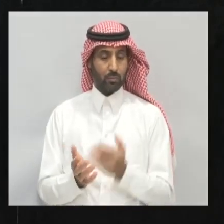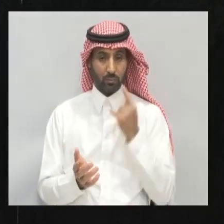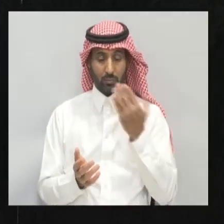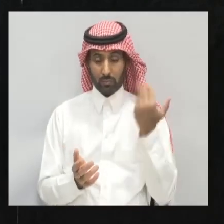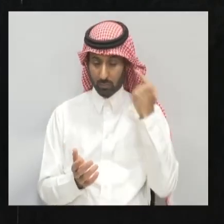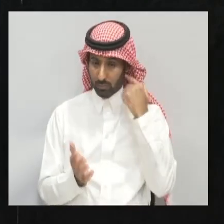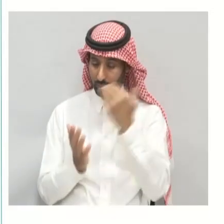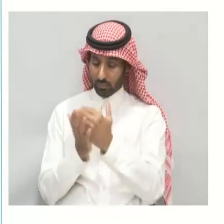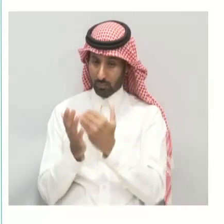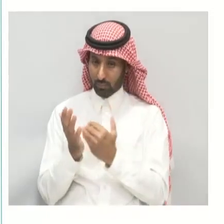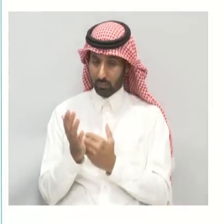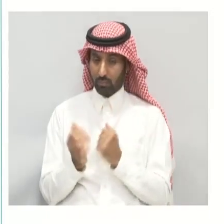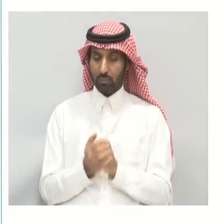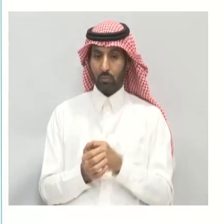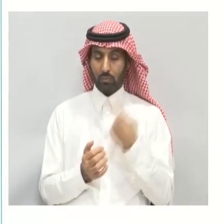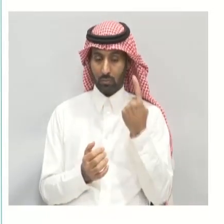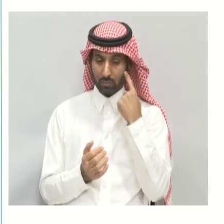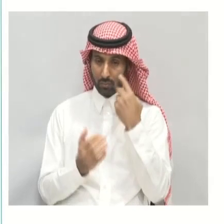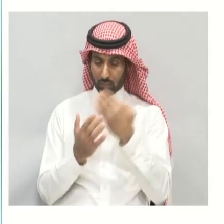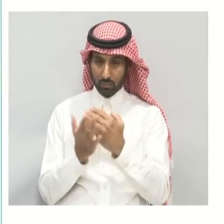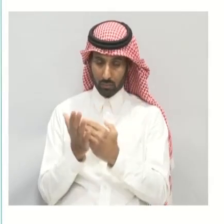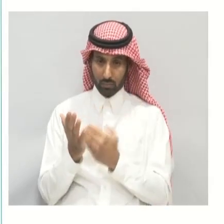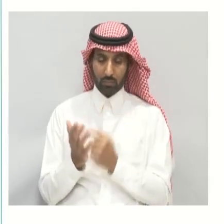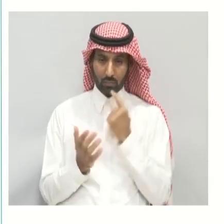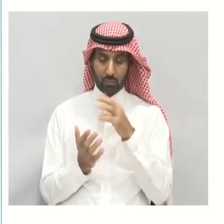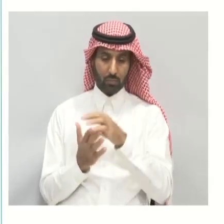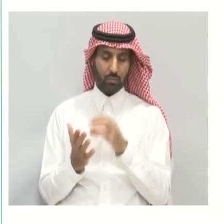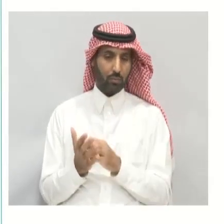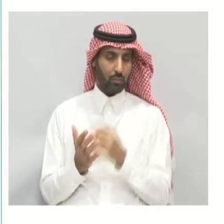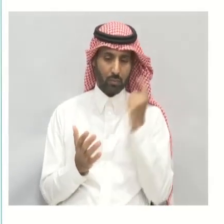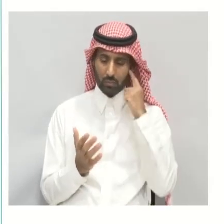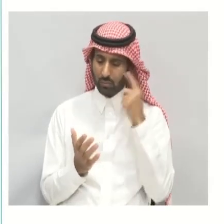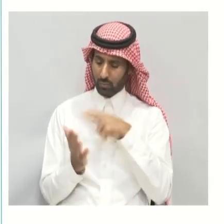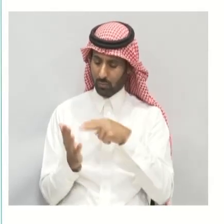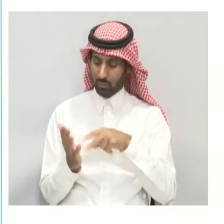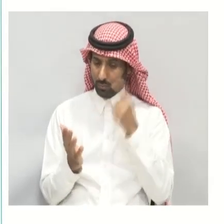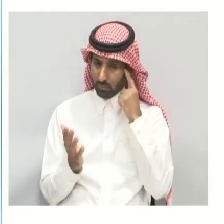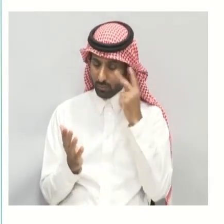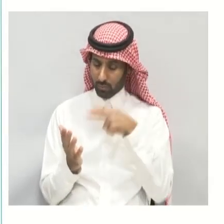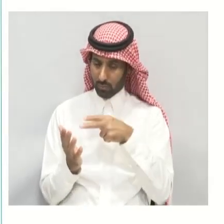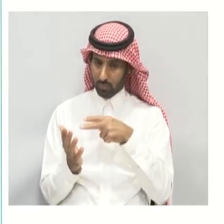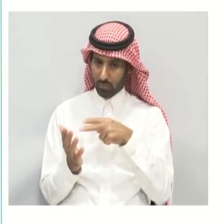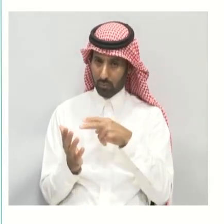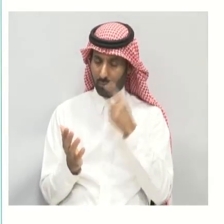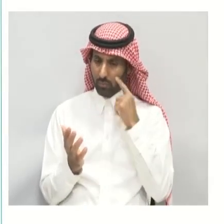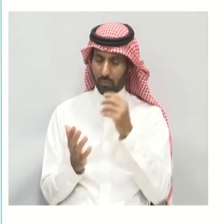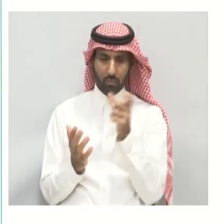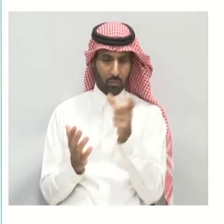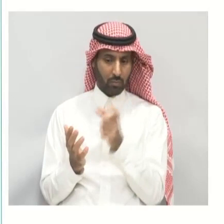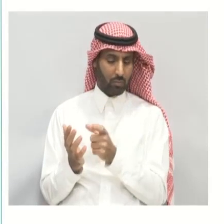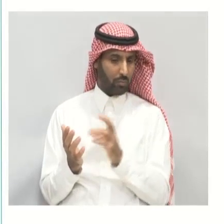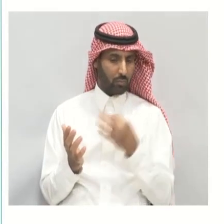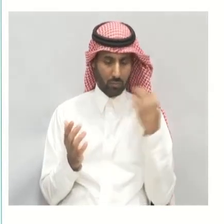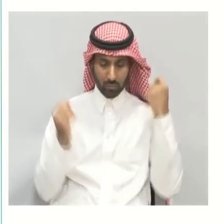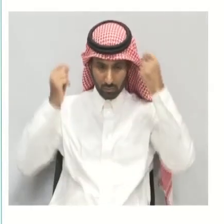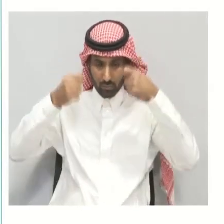back to the text from the first part or the first paragraph. Let's read it and look for the word where.